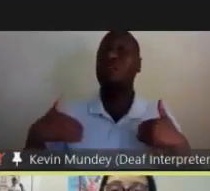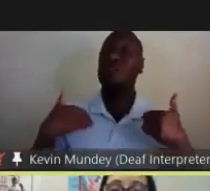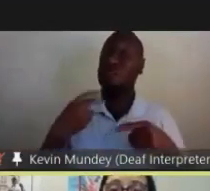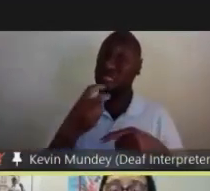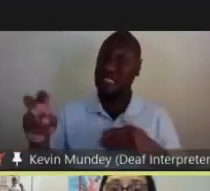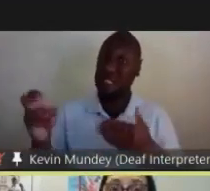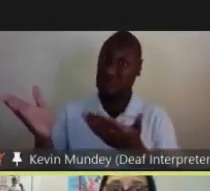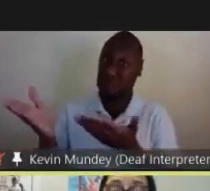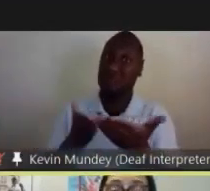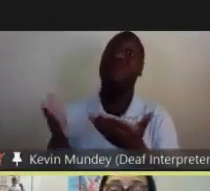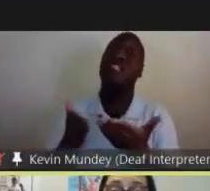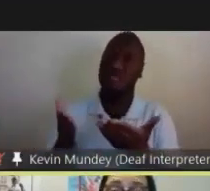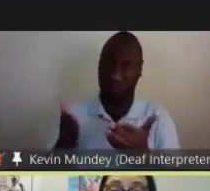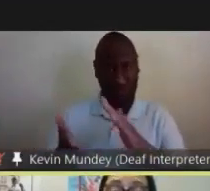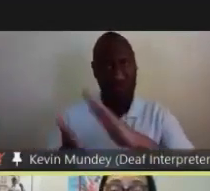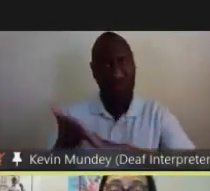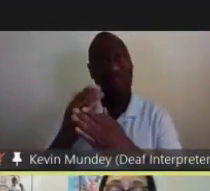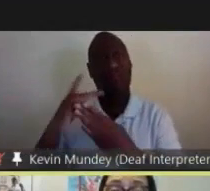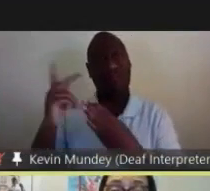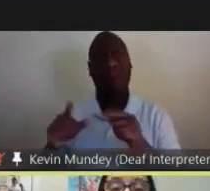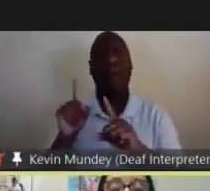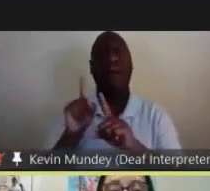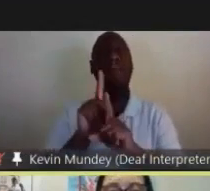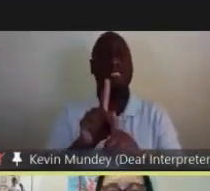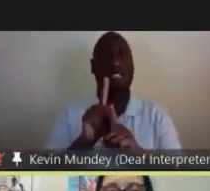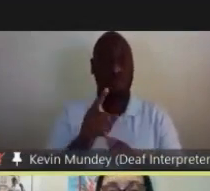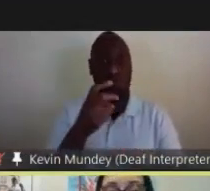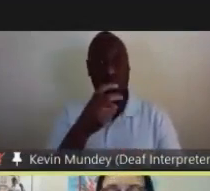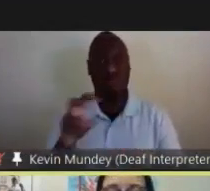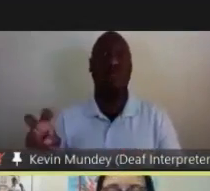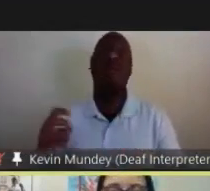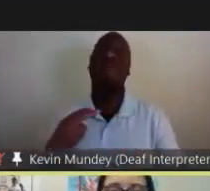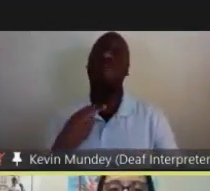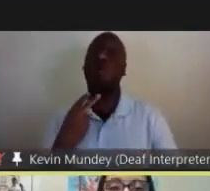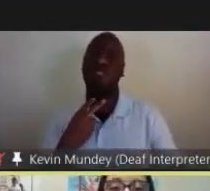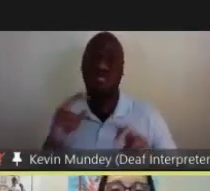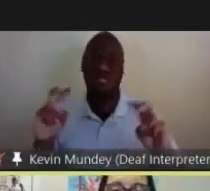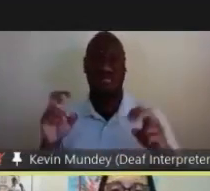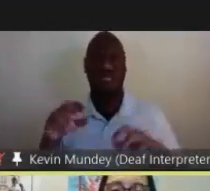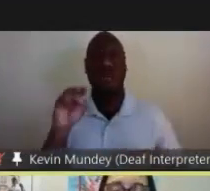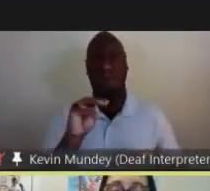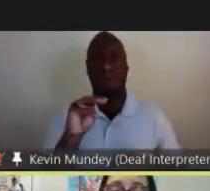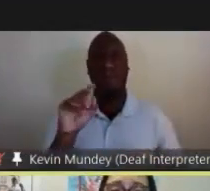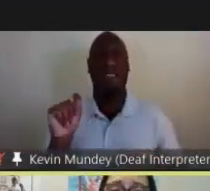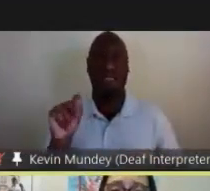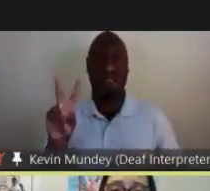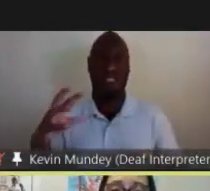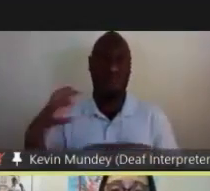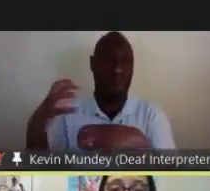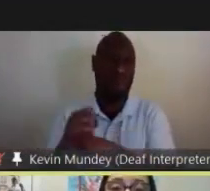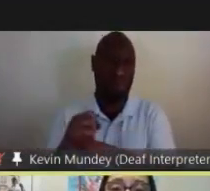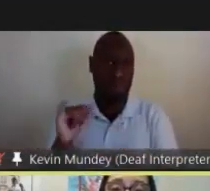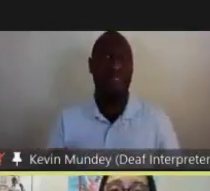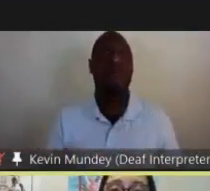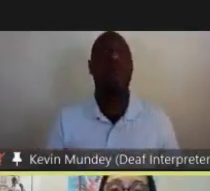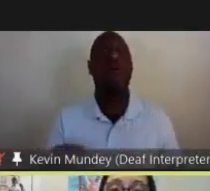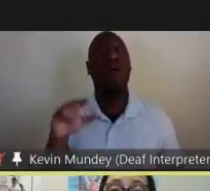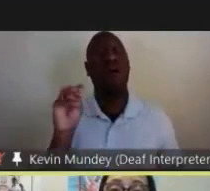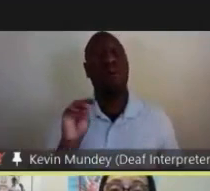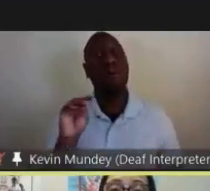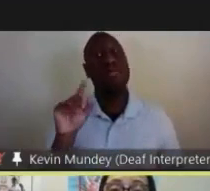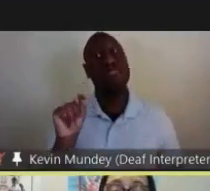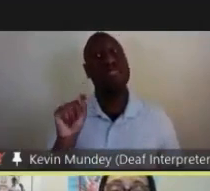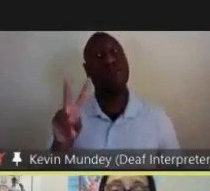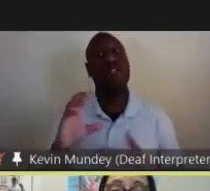run a program called Mentoring Transitioning Voices, or MTV for short. MTV is our curriculum-based program